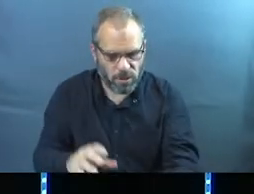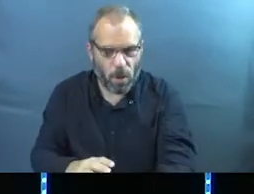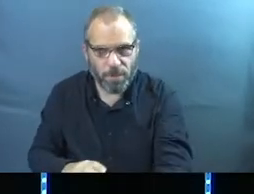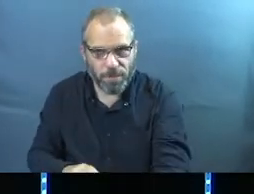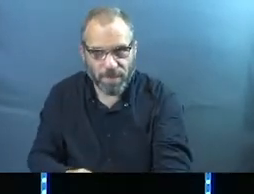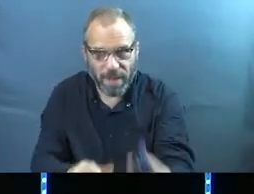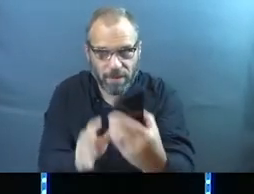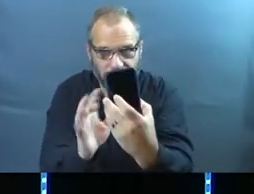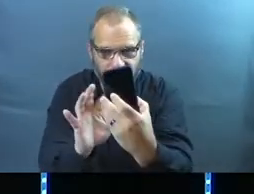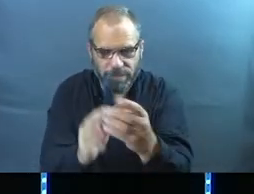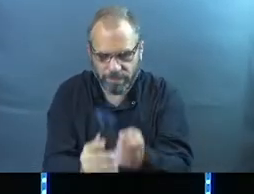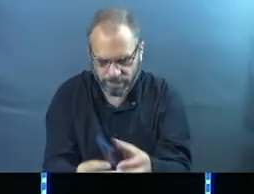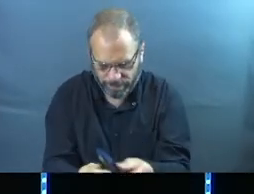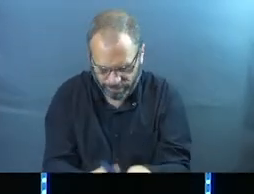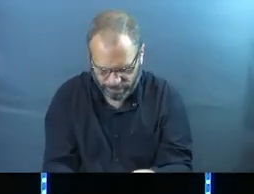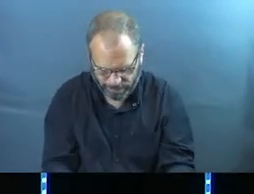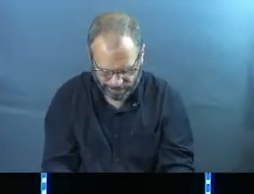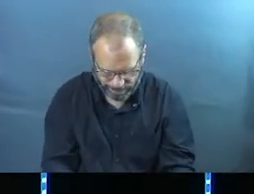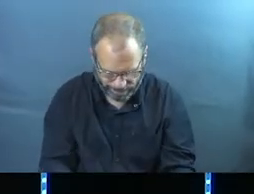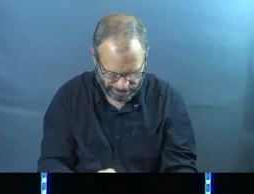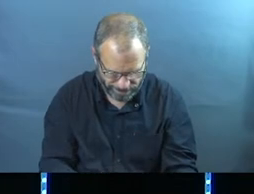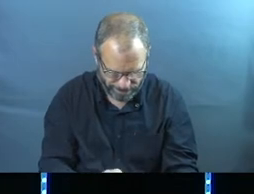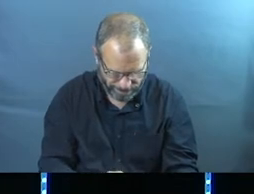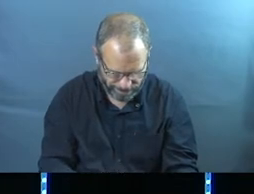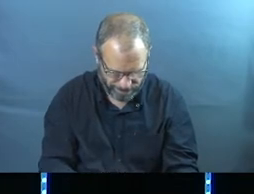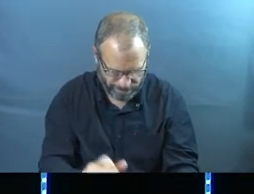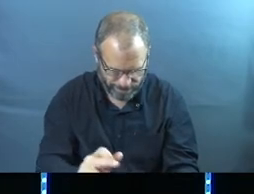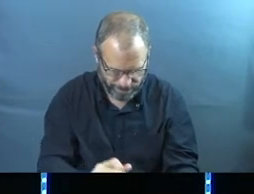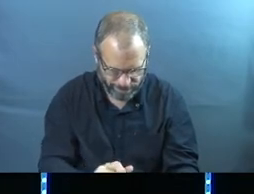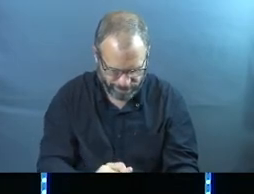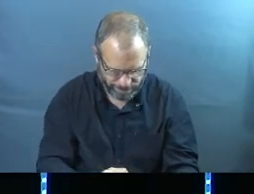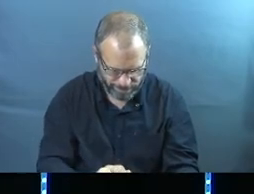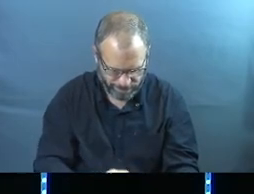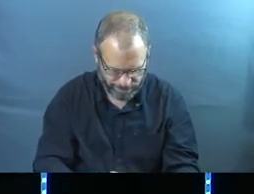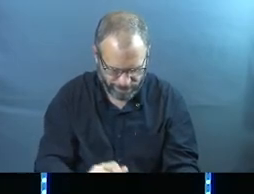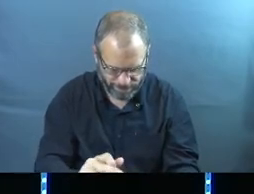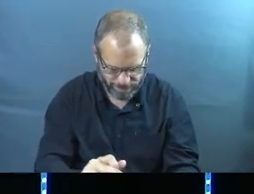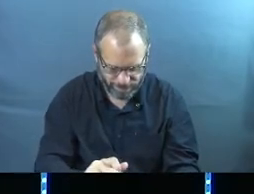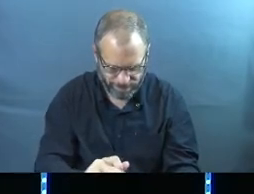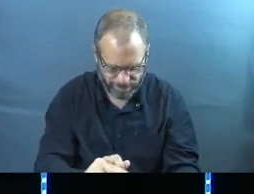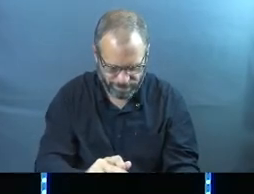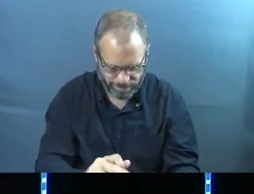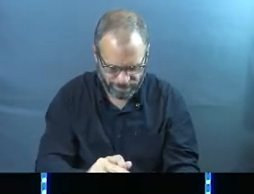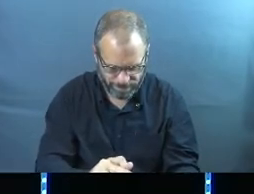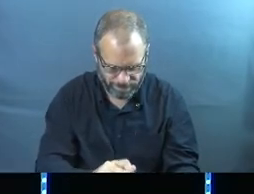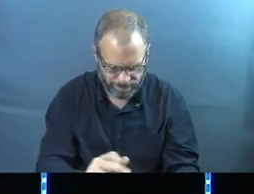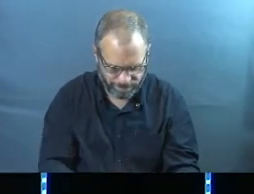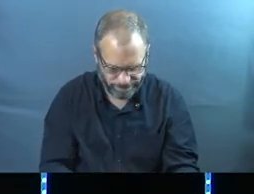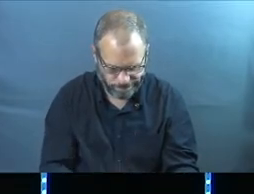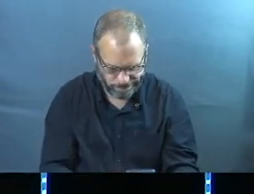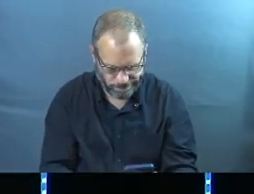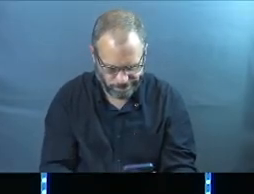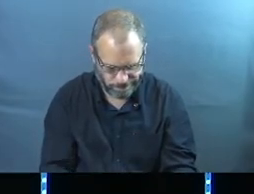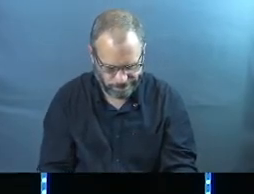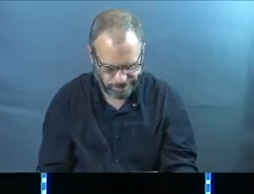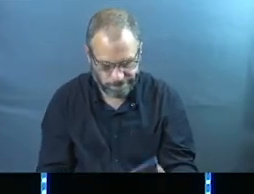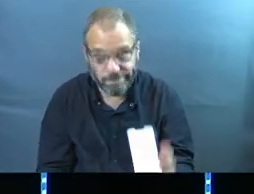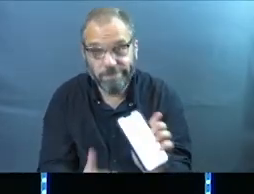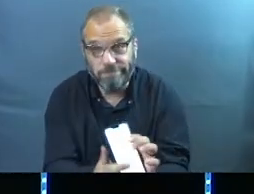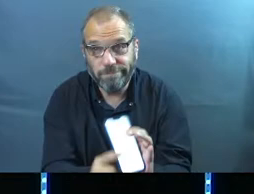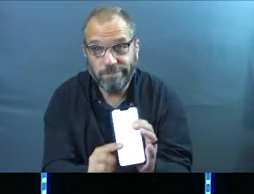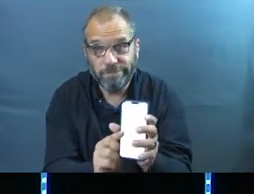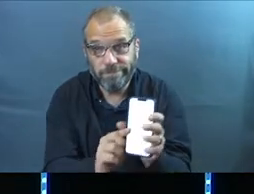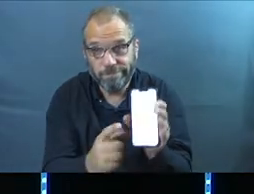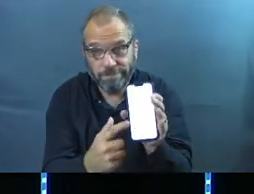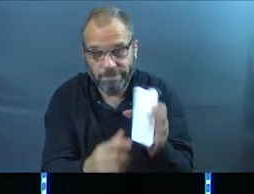your YouVersion app and follow along with us and take good notes, because you need notes. You need a Bible. It's a